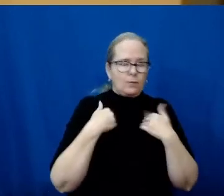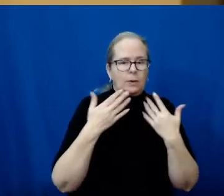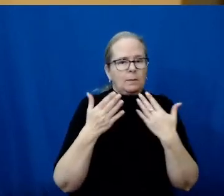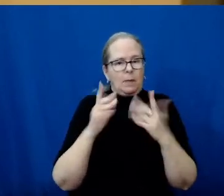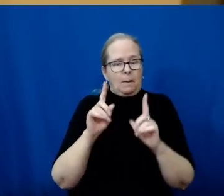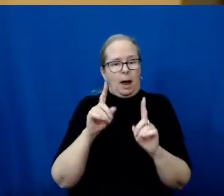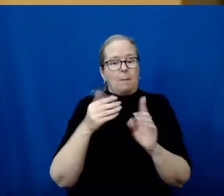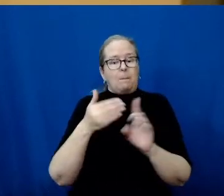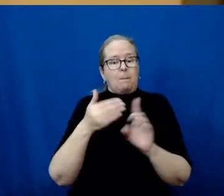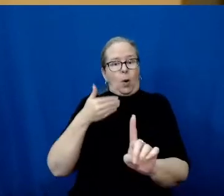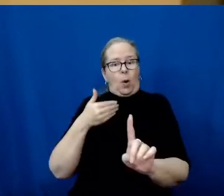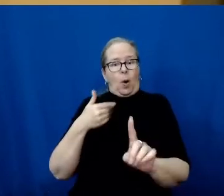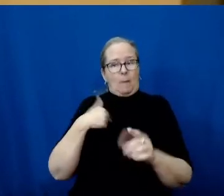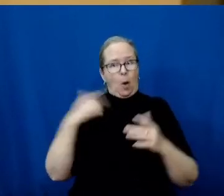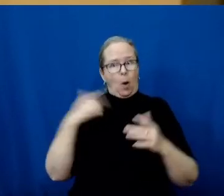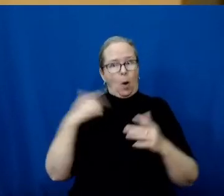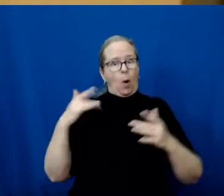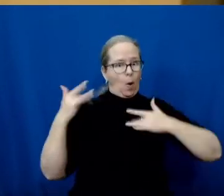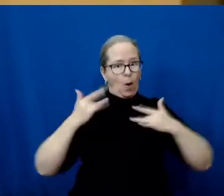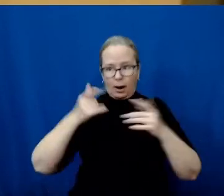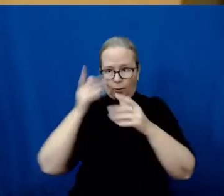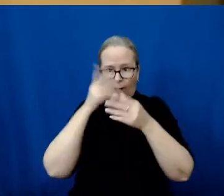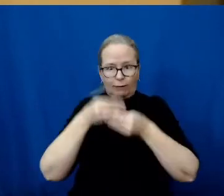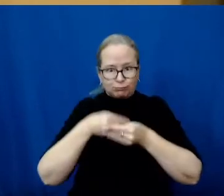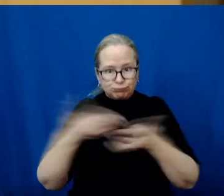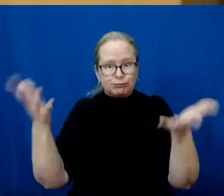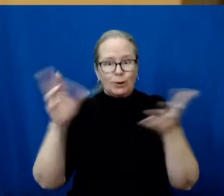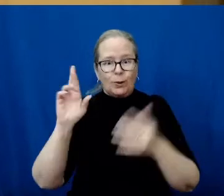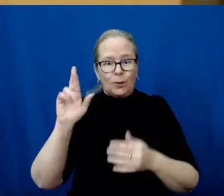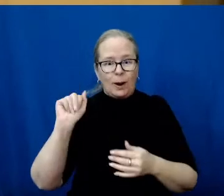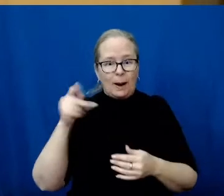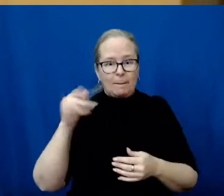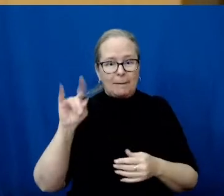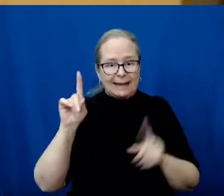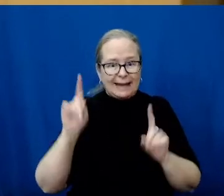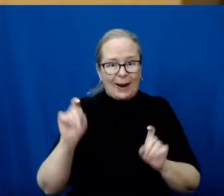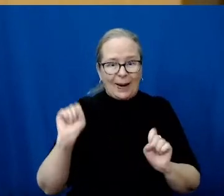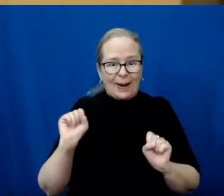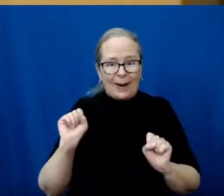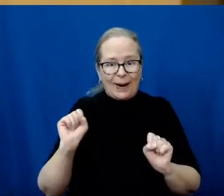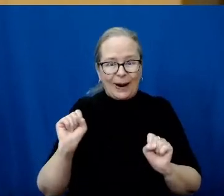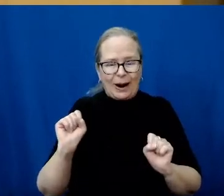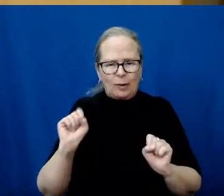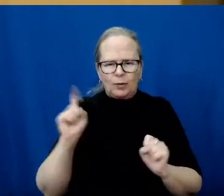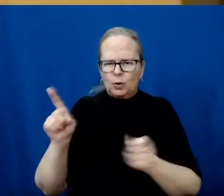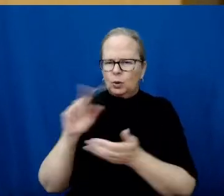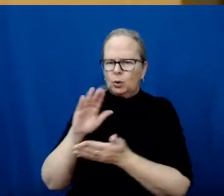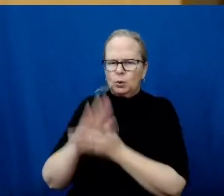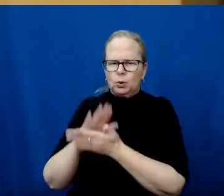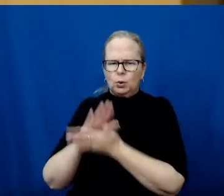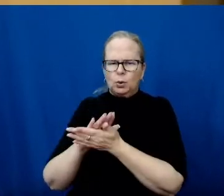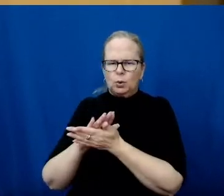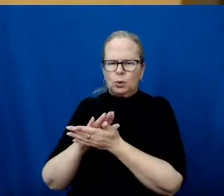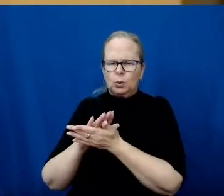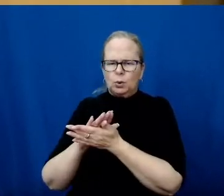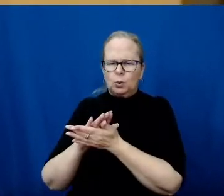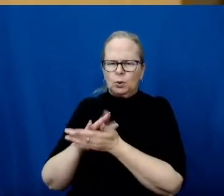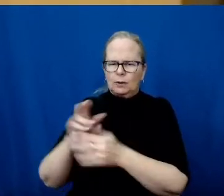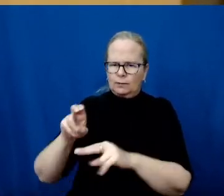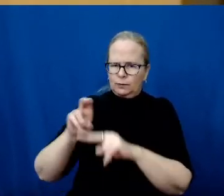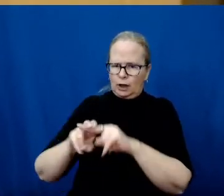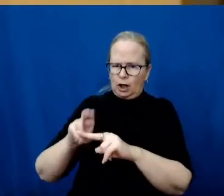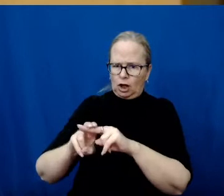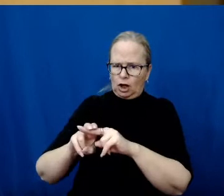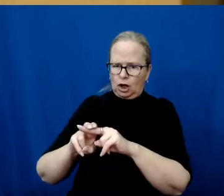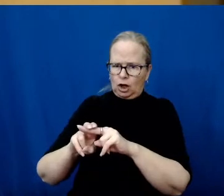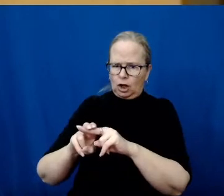say Bobby gets sick in chair 2, well, all the people around Bobby could be, instead of going home and